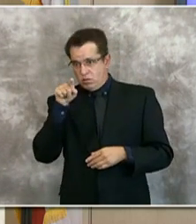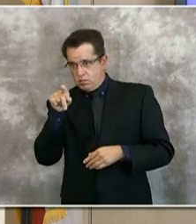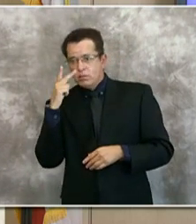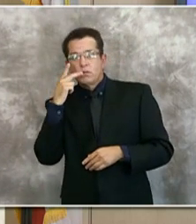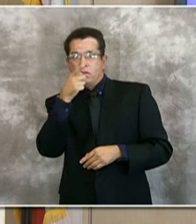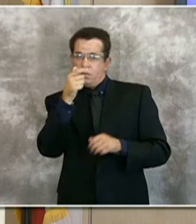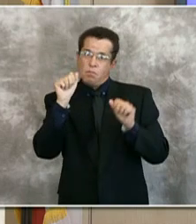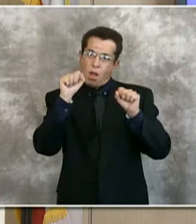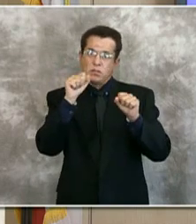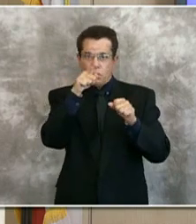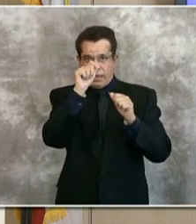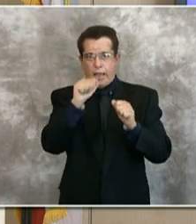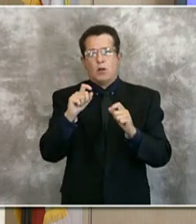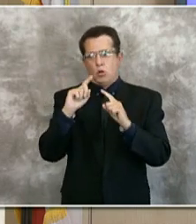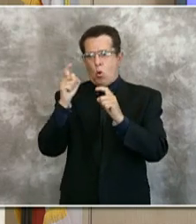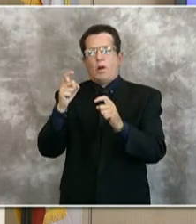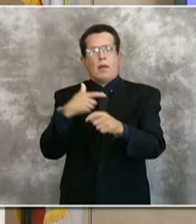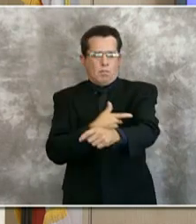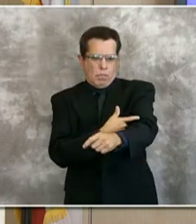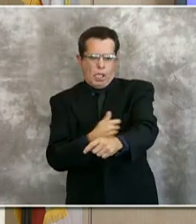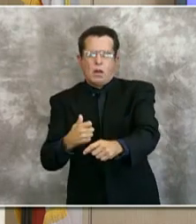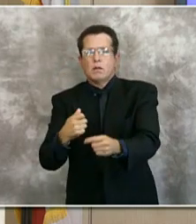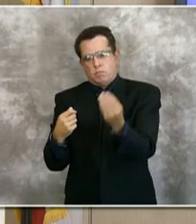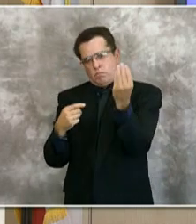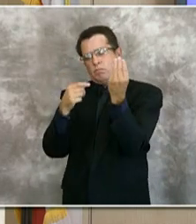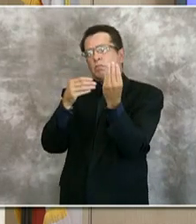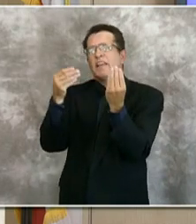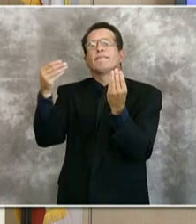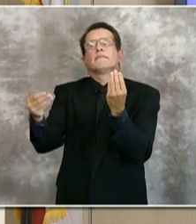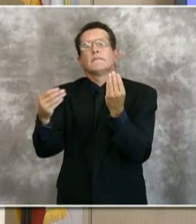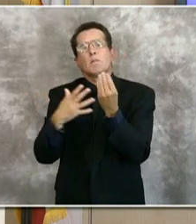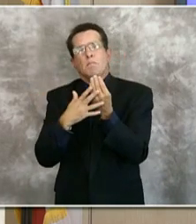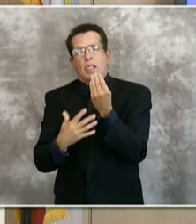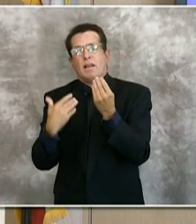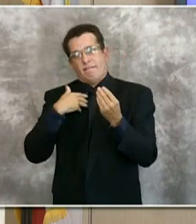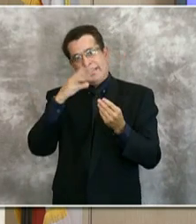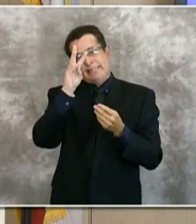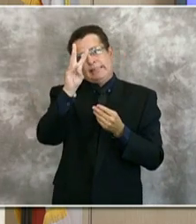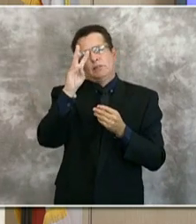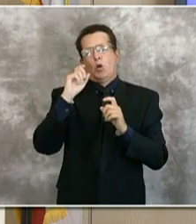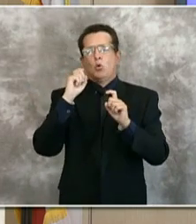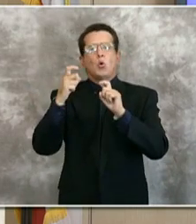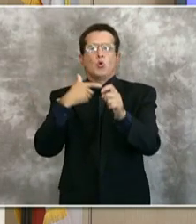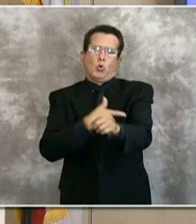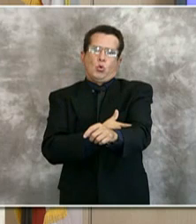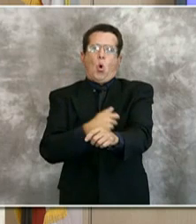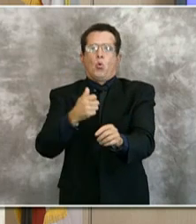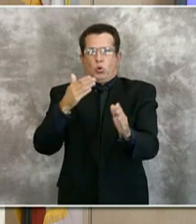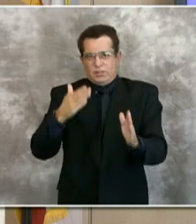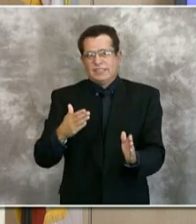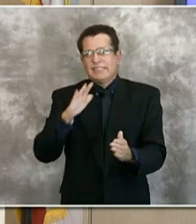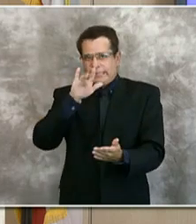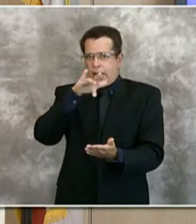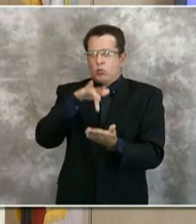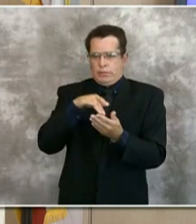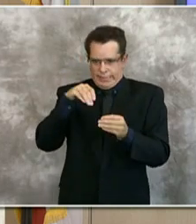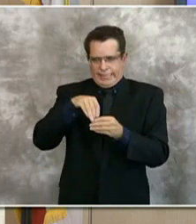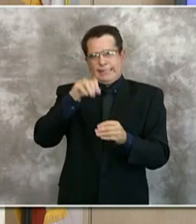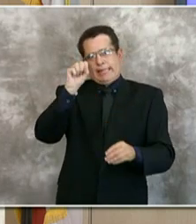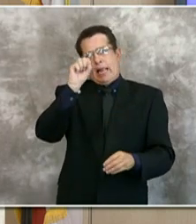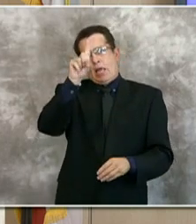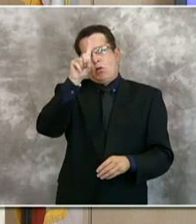might be a candidate to donate convalescent plasma. They have 6 donor centers geographically dispersed throughout San Diego